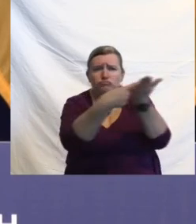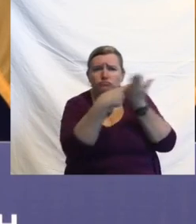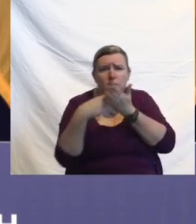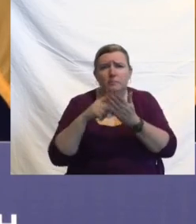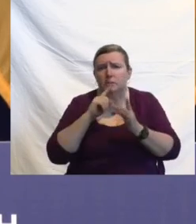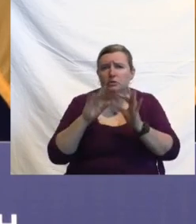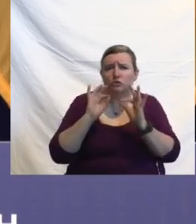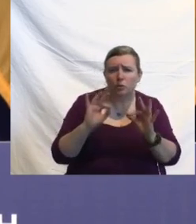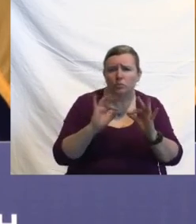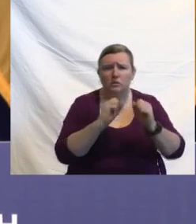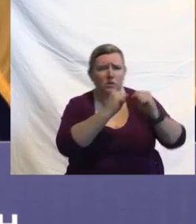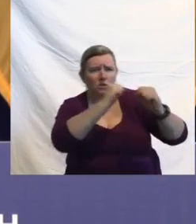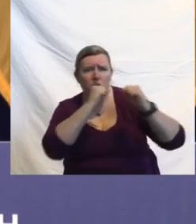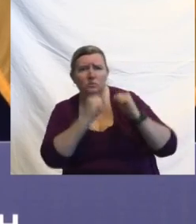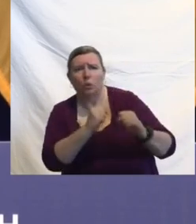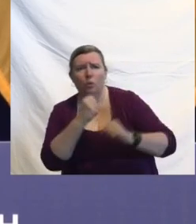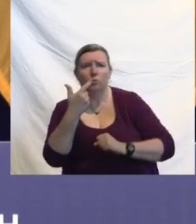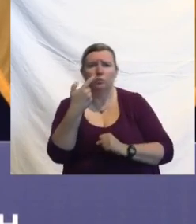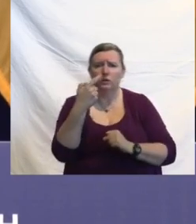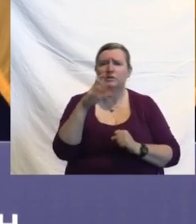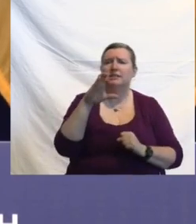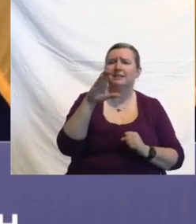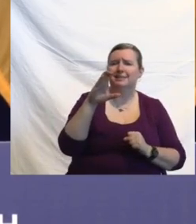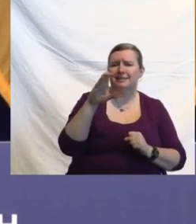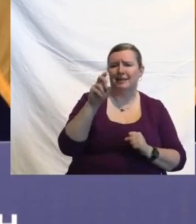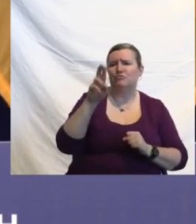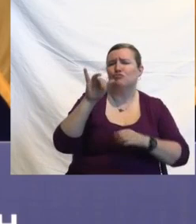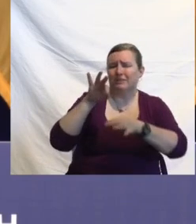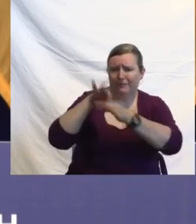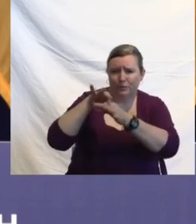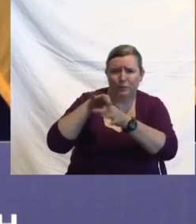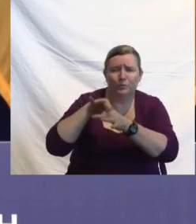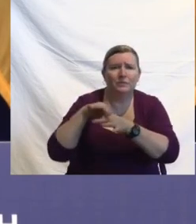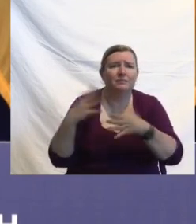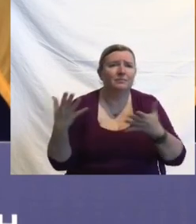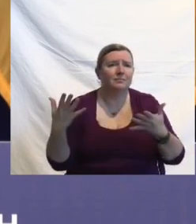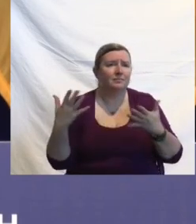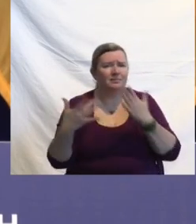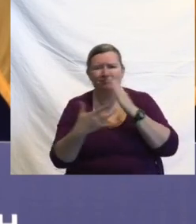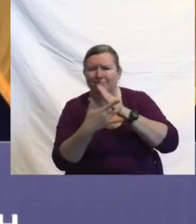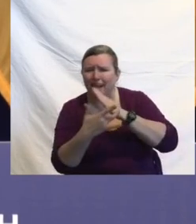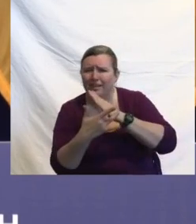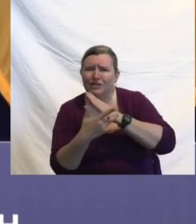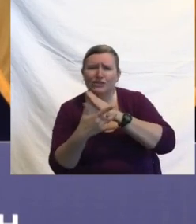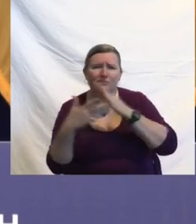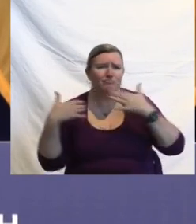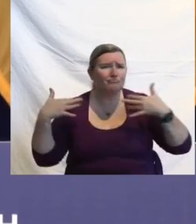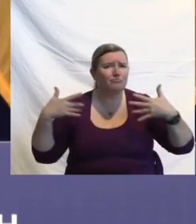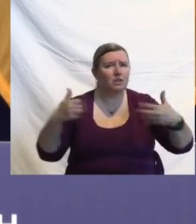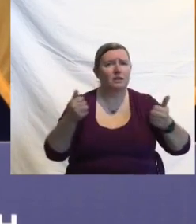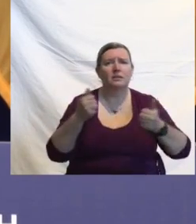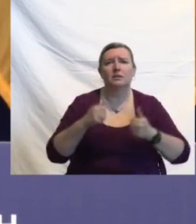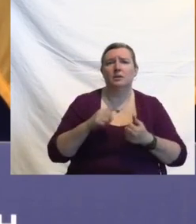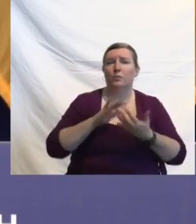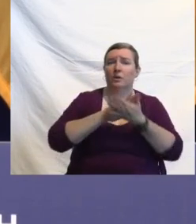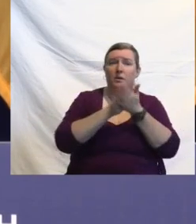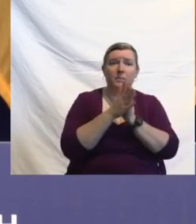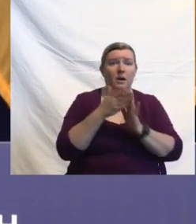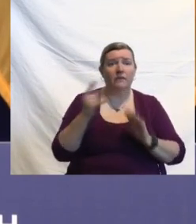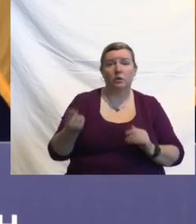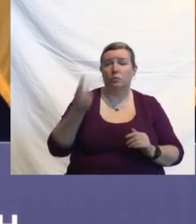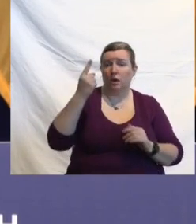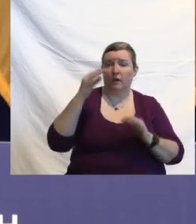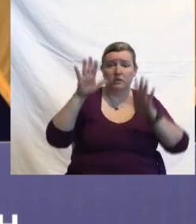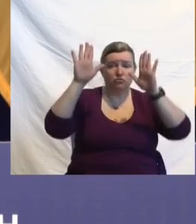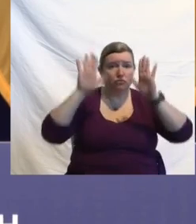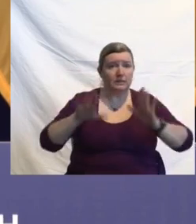21st century voting reality. I'm really, you know, we've become one of the great vote by mail states. We do it really well.